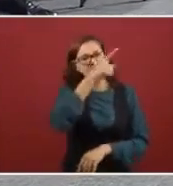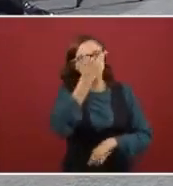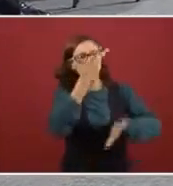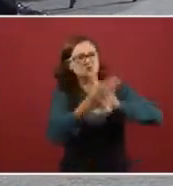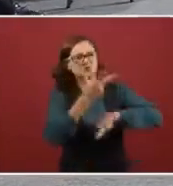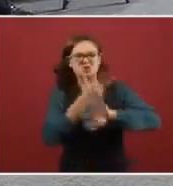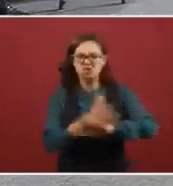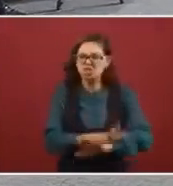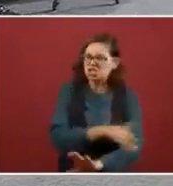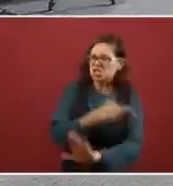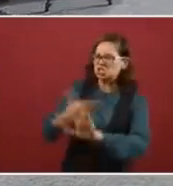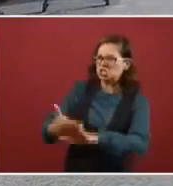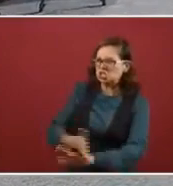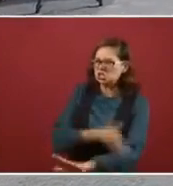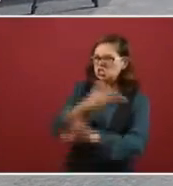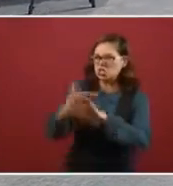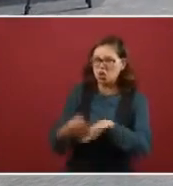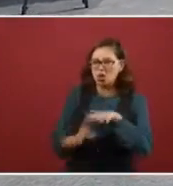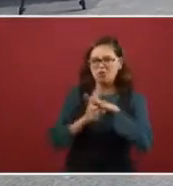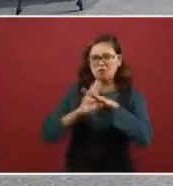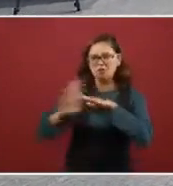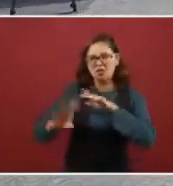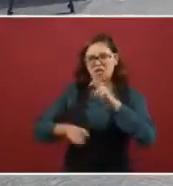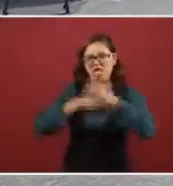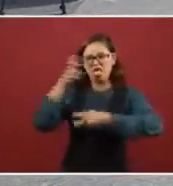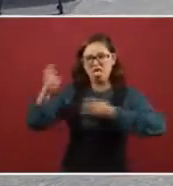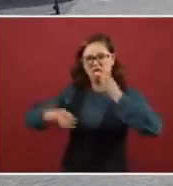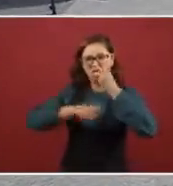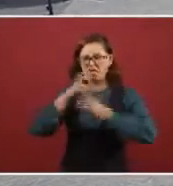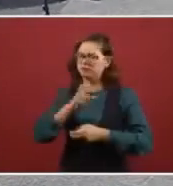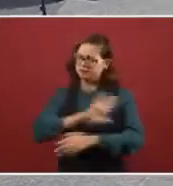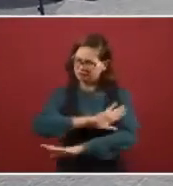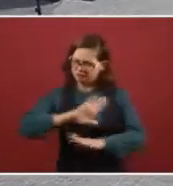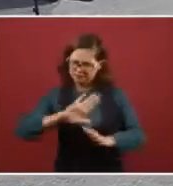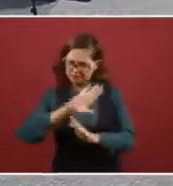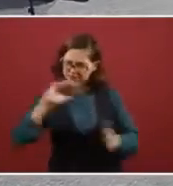U.S. stopped using their hate,